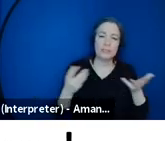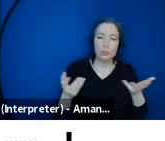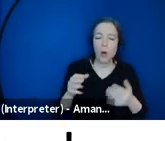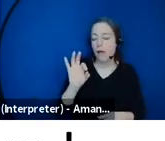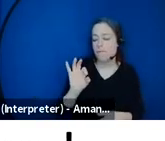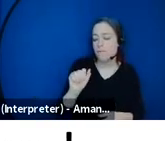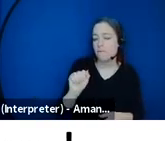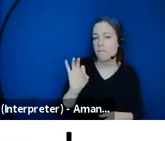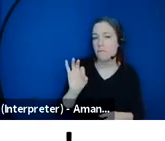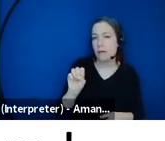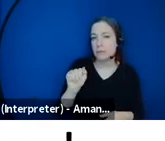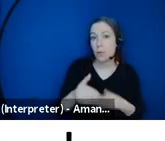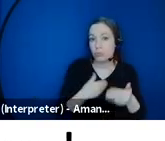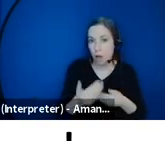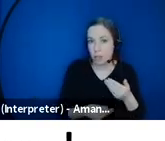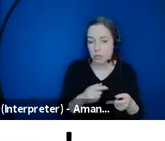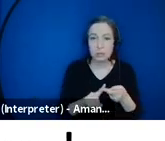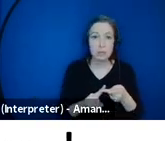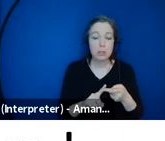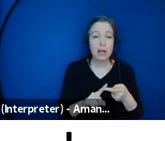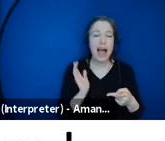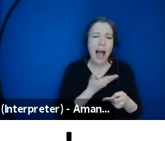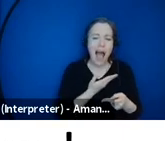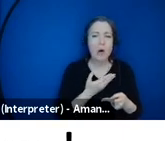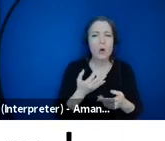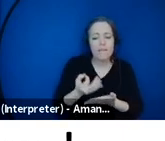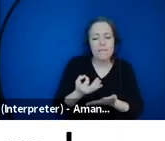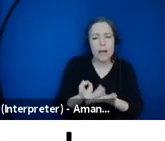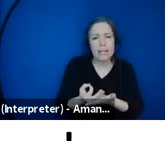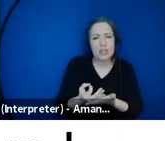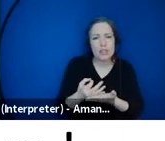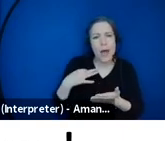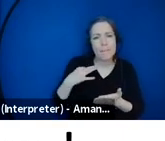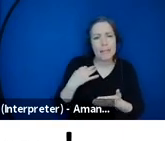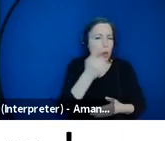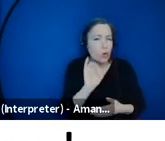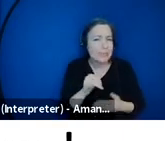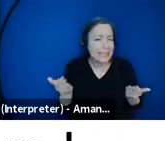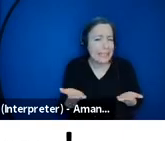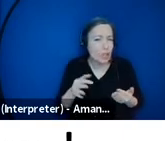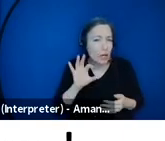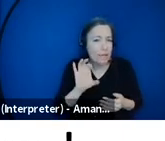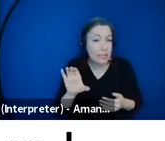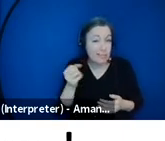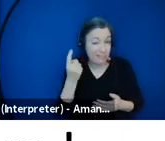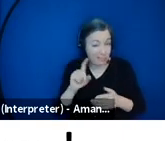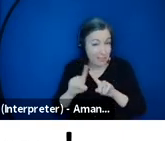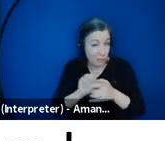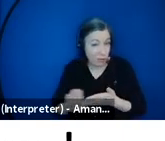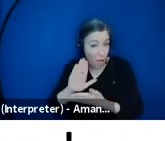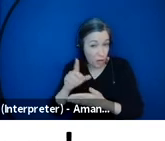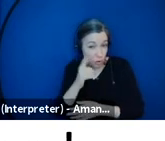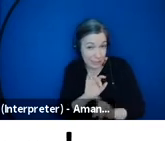go over the actual financial aid process at FCC because it does vary from school to school. And then a really big thing that i'll talk about will be the Maryland